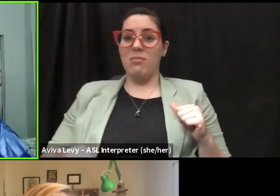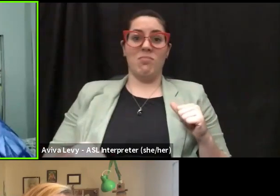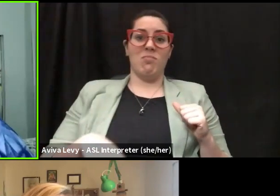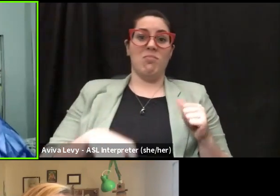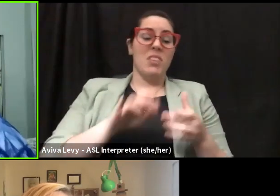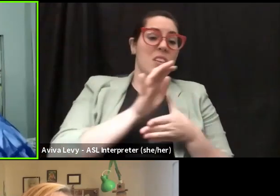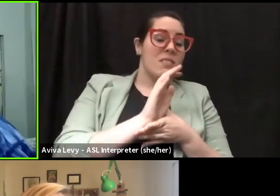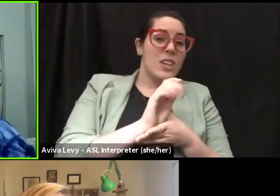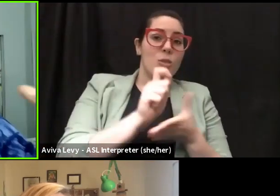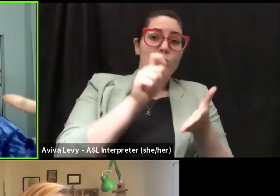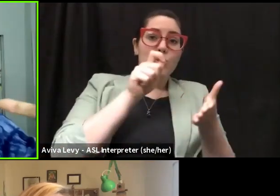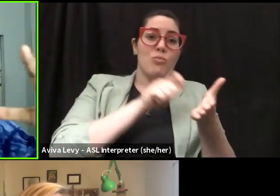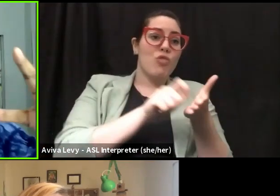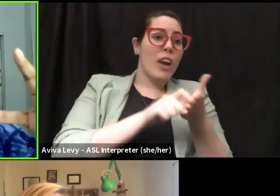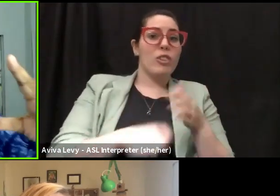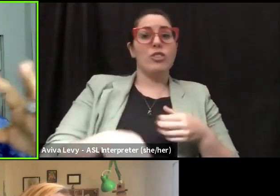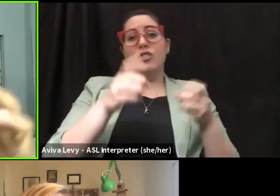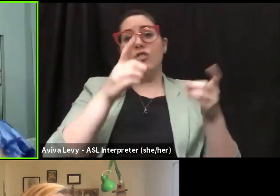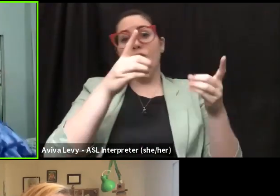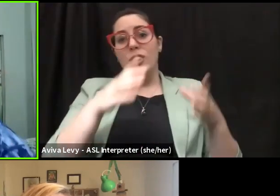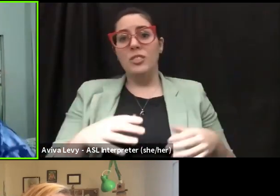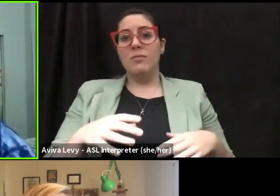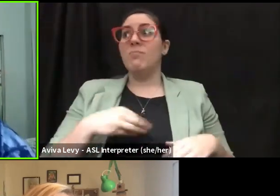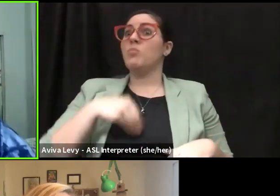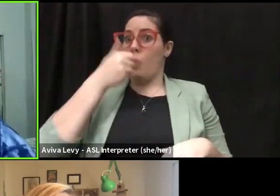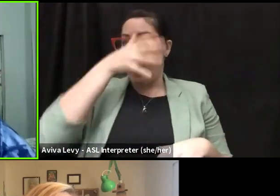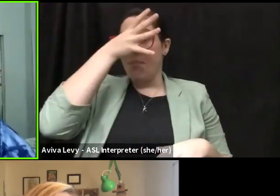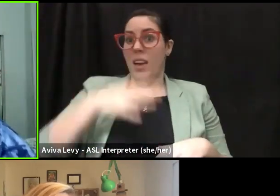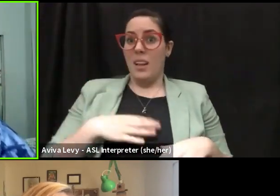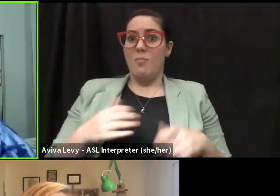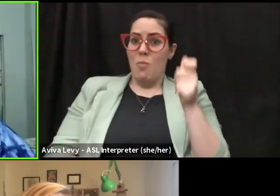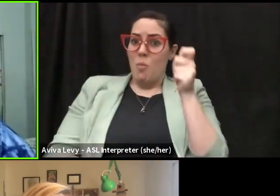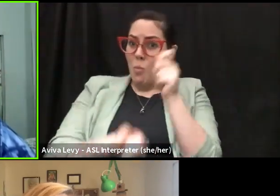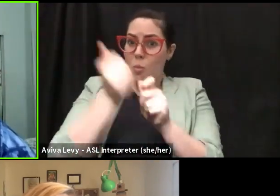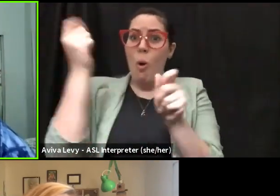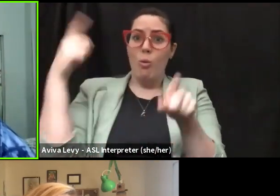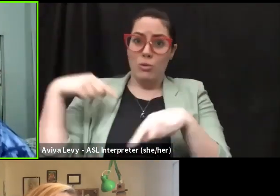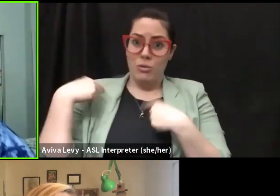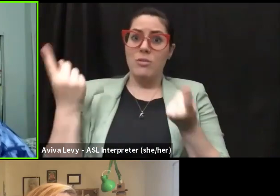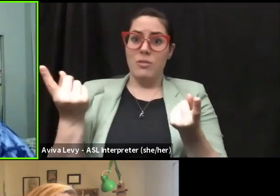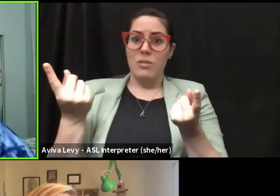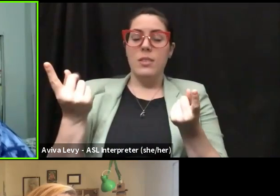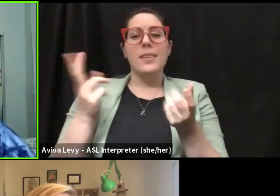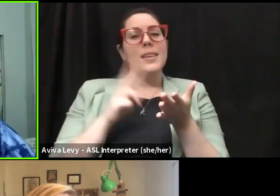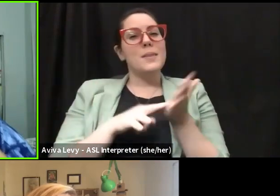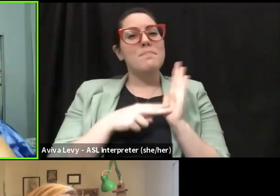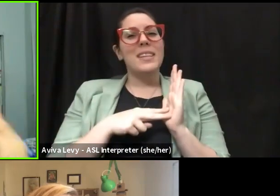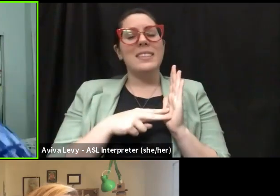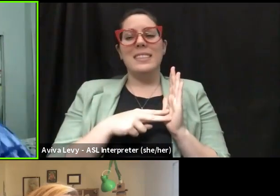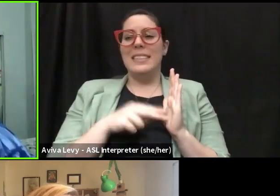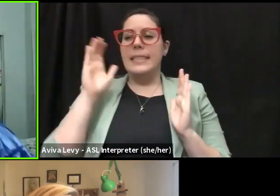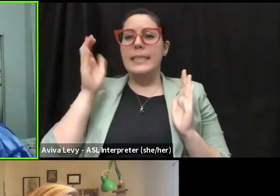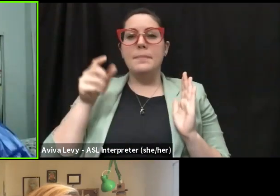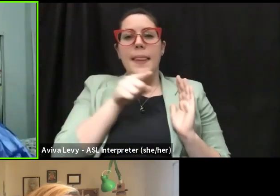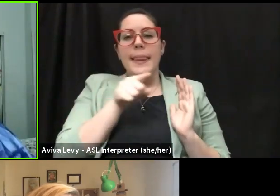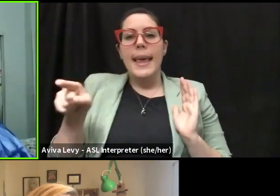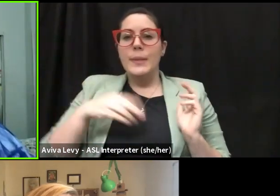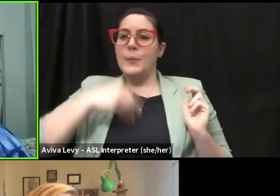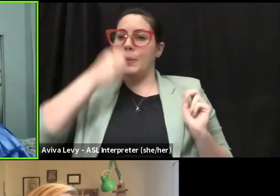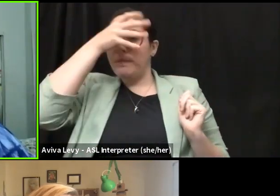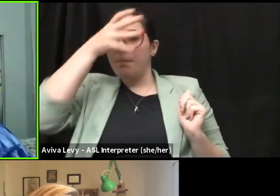and male. So they kind of have a control over what we